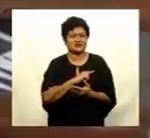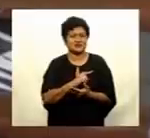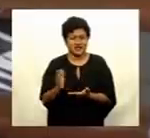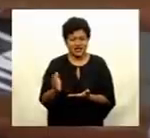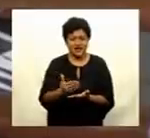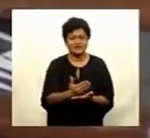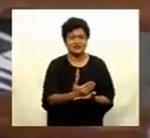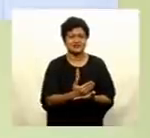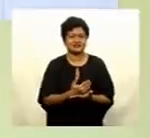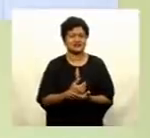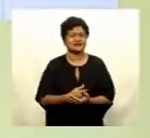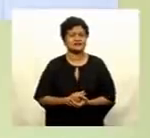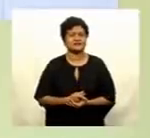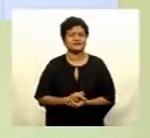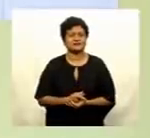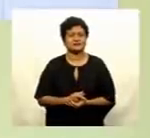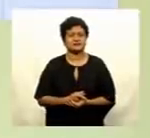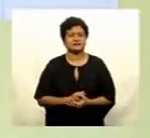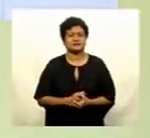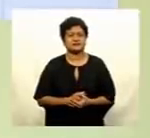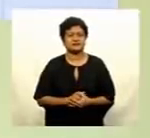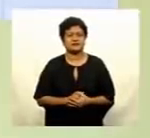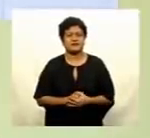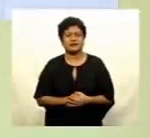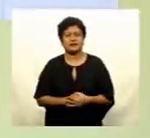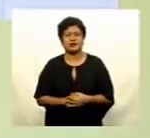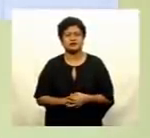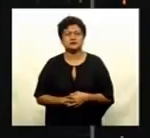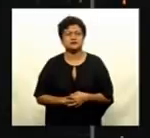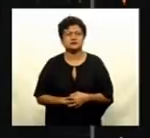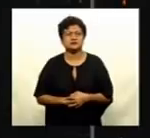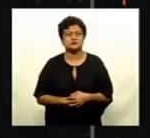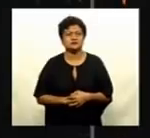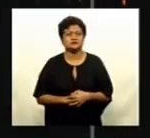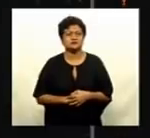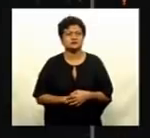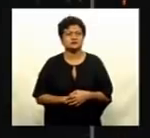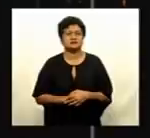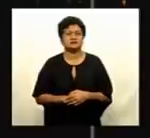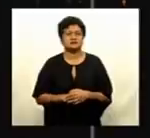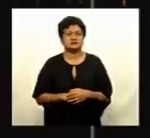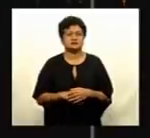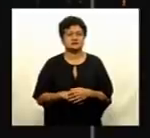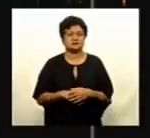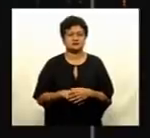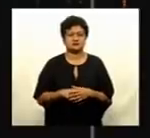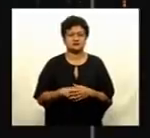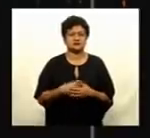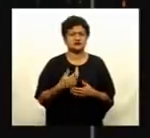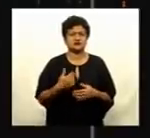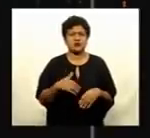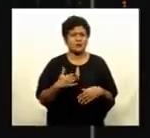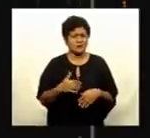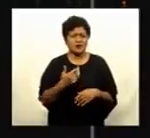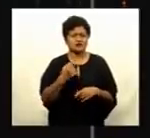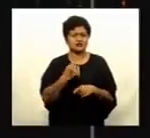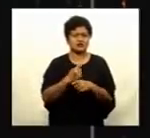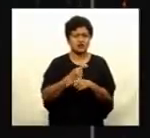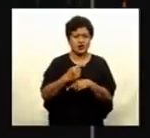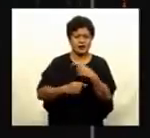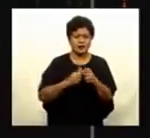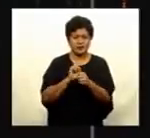the next few weeks. Felipe Nekaso, FBC News. Now, with so much talk about COVID-19, many of us